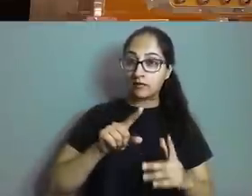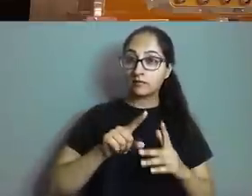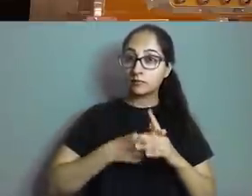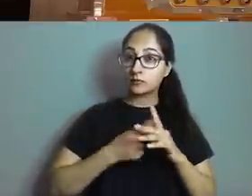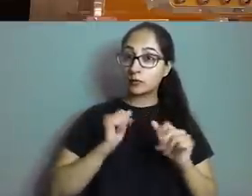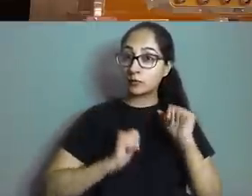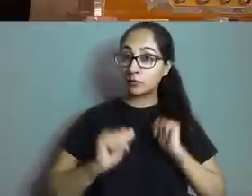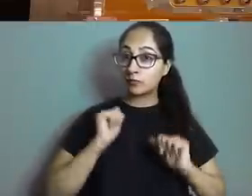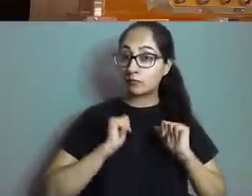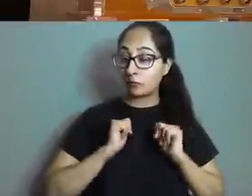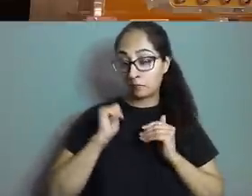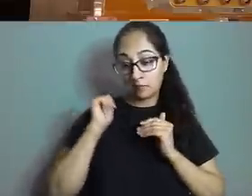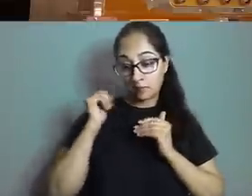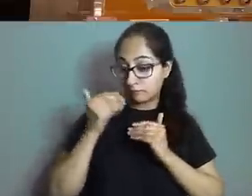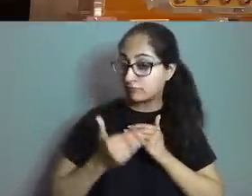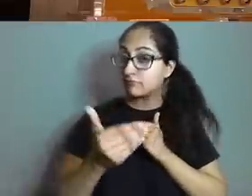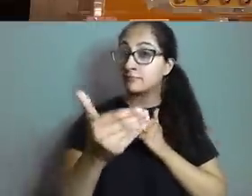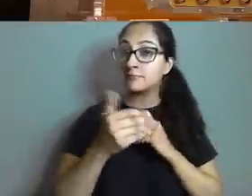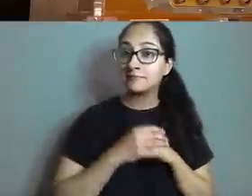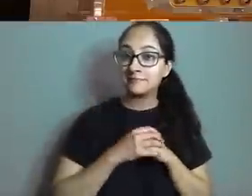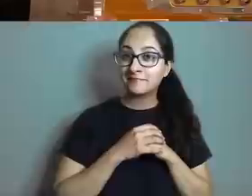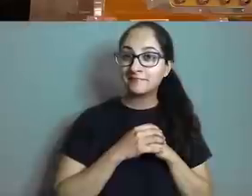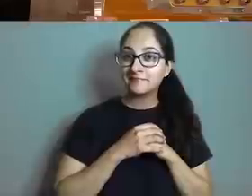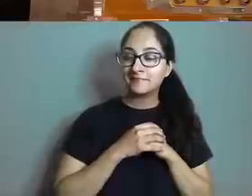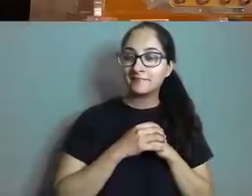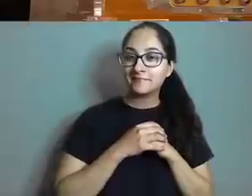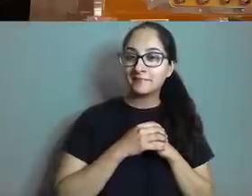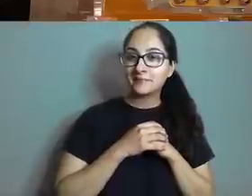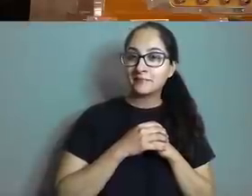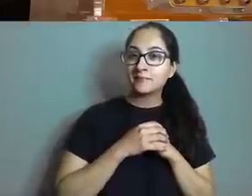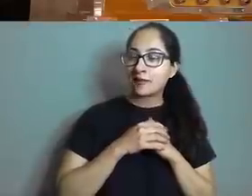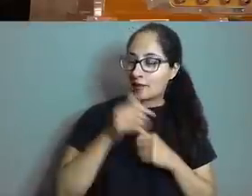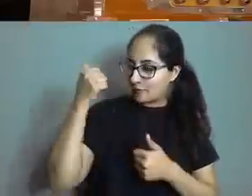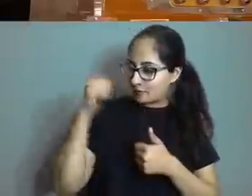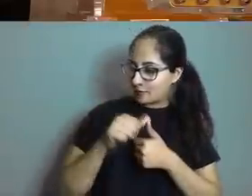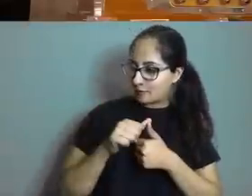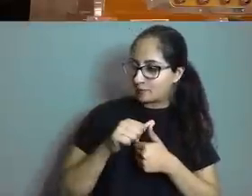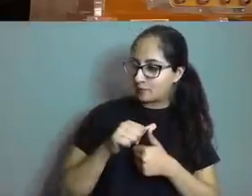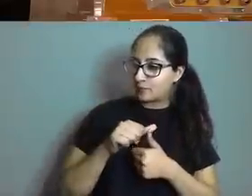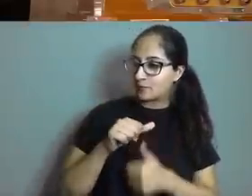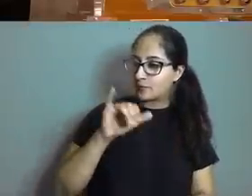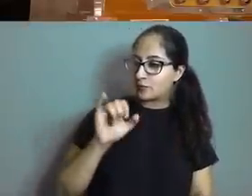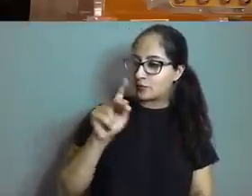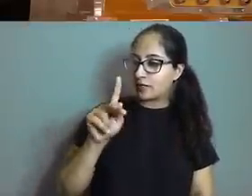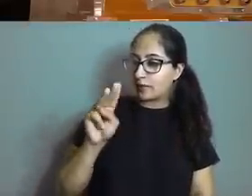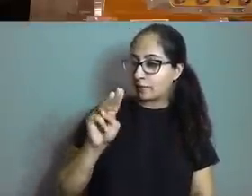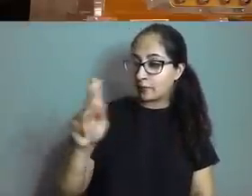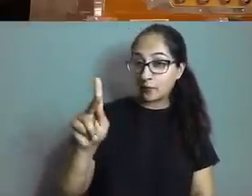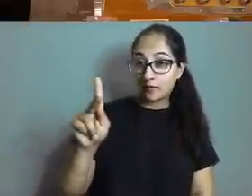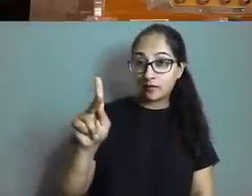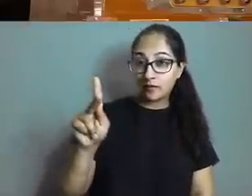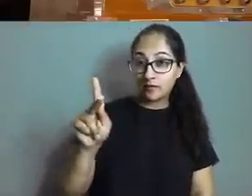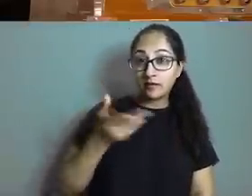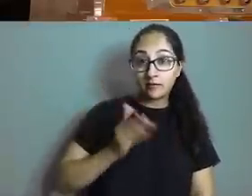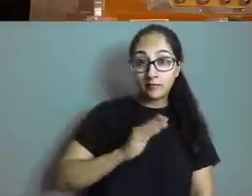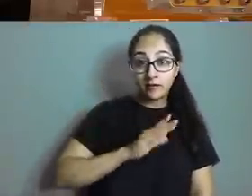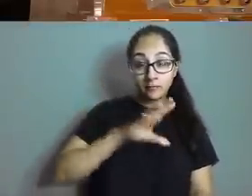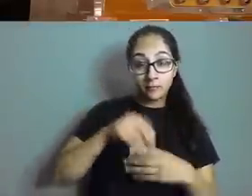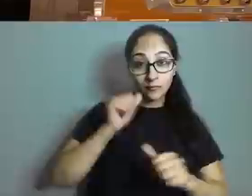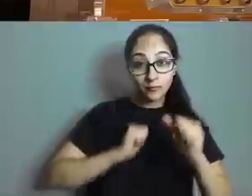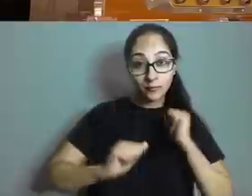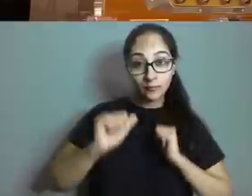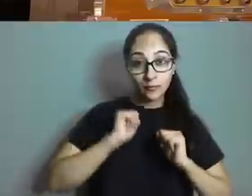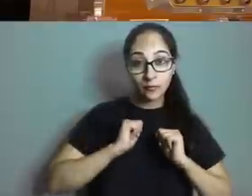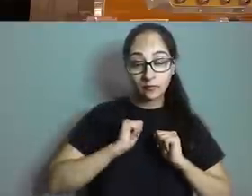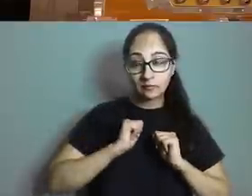you know do you want to start you do what do you want do you want to perform uh in no rose i said except it's